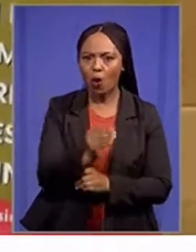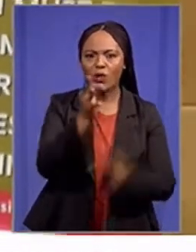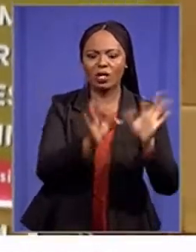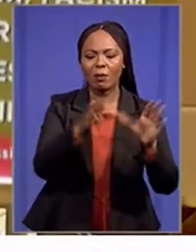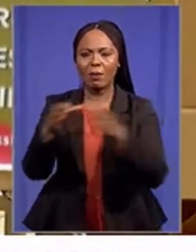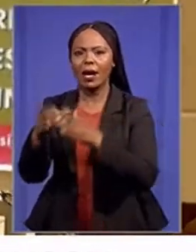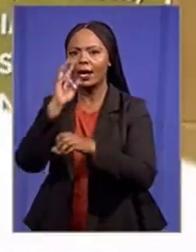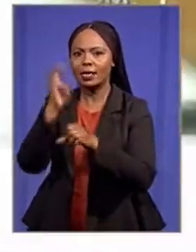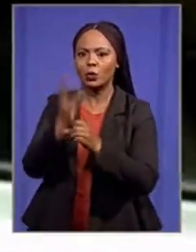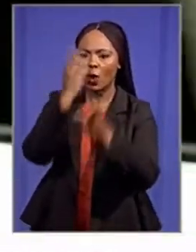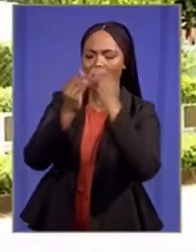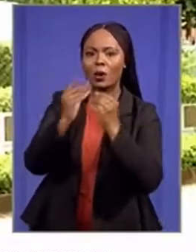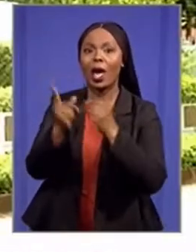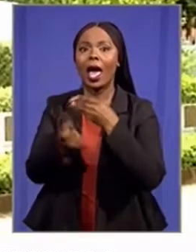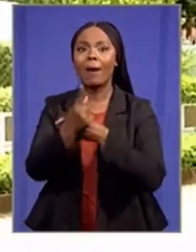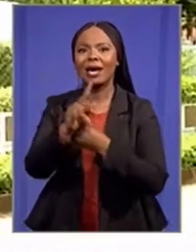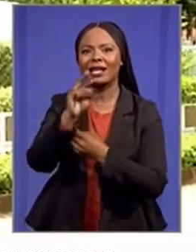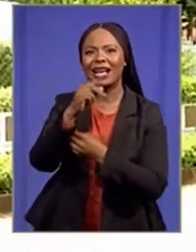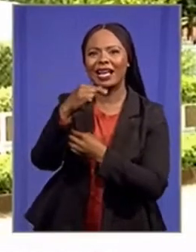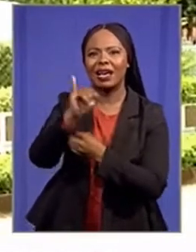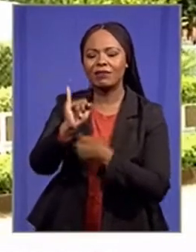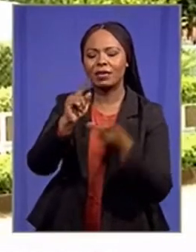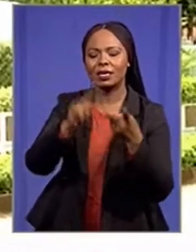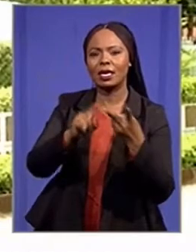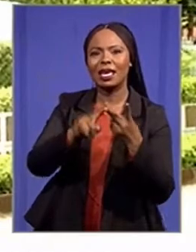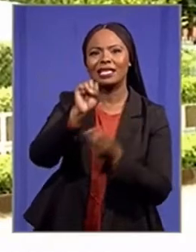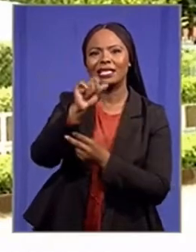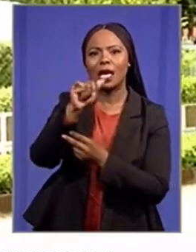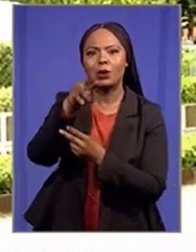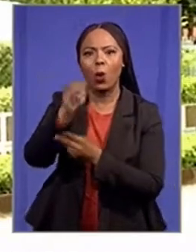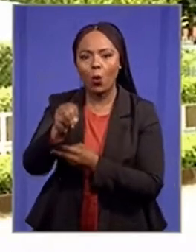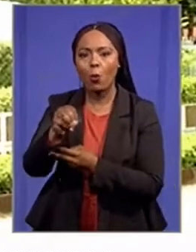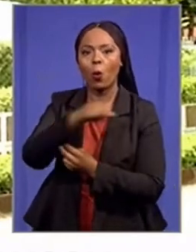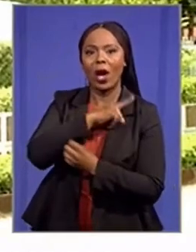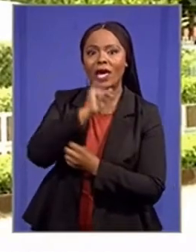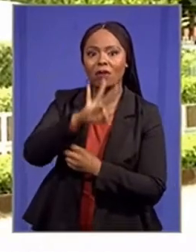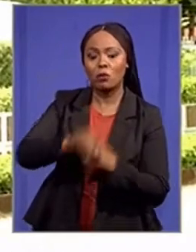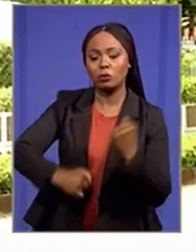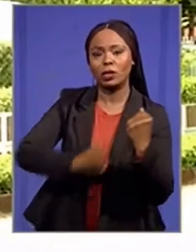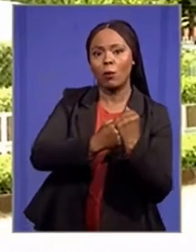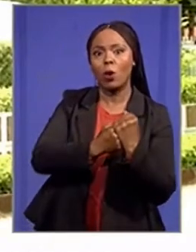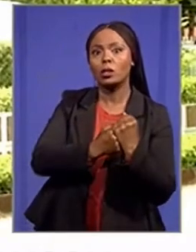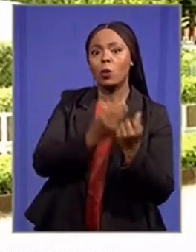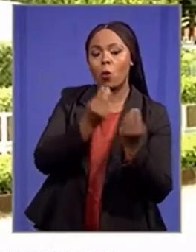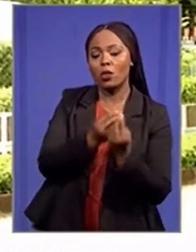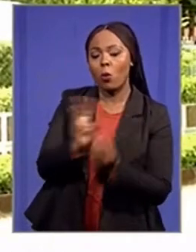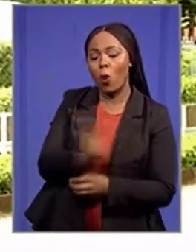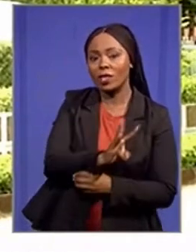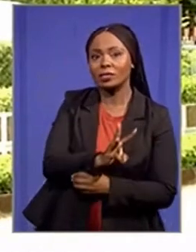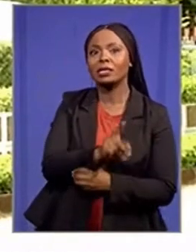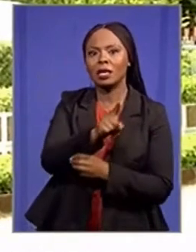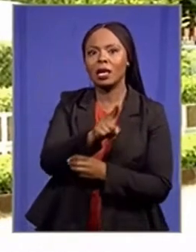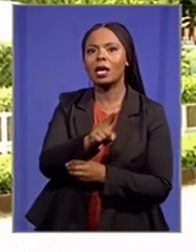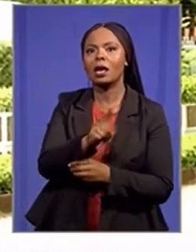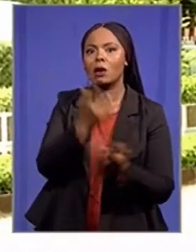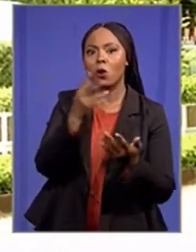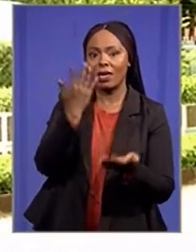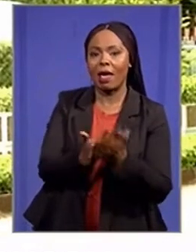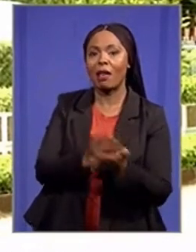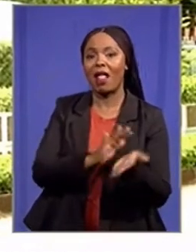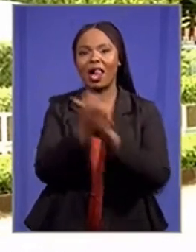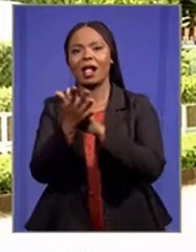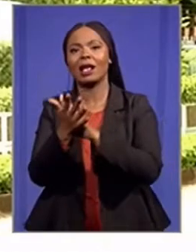happened to Gaddafi. They must learn what happened to Saddam Hussein. That if you're standing with the West, you will be brought down. Just